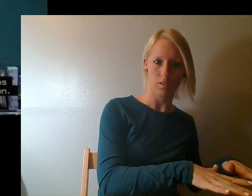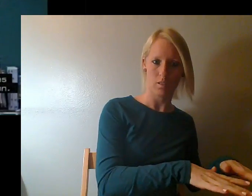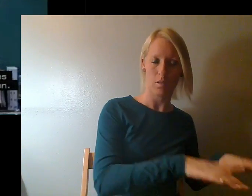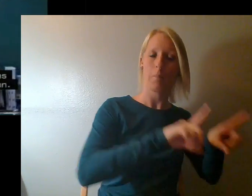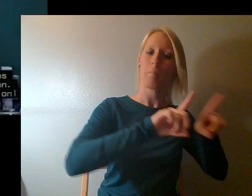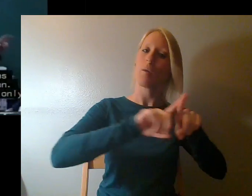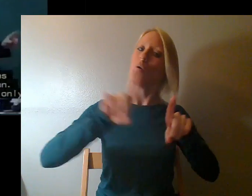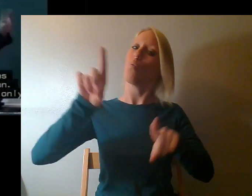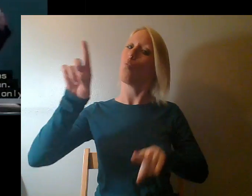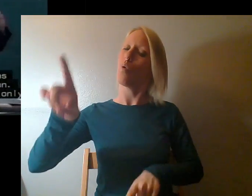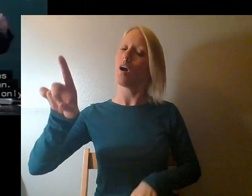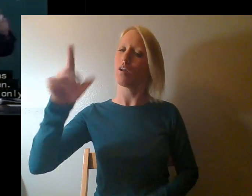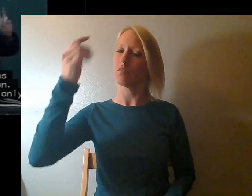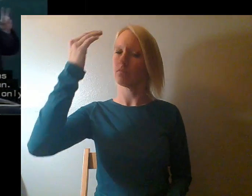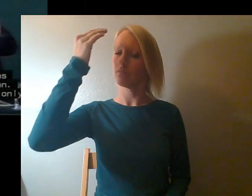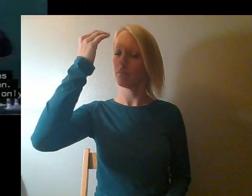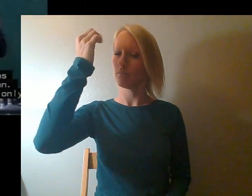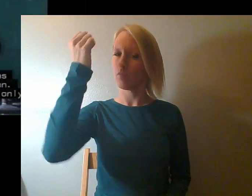Osmosis